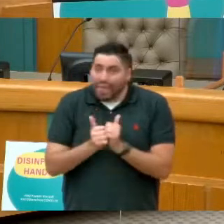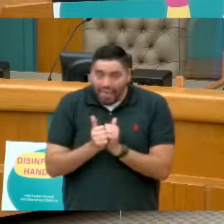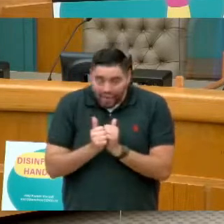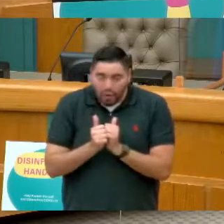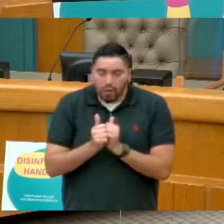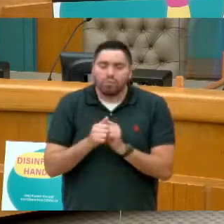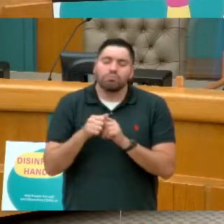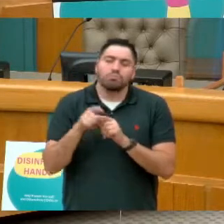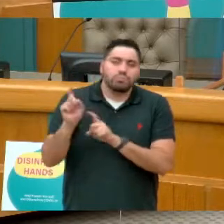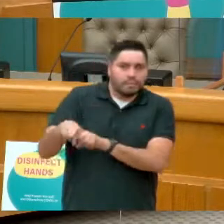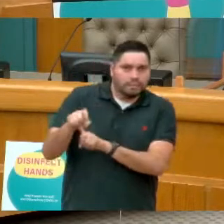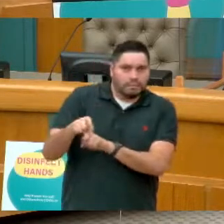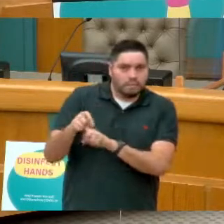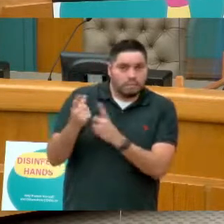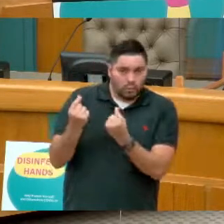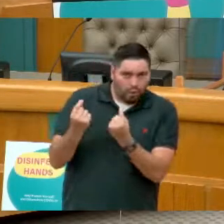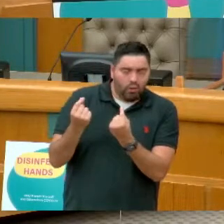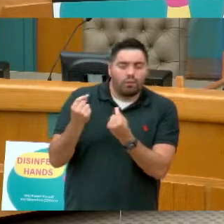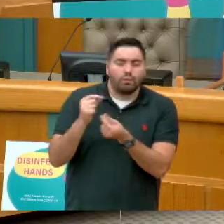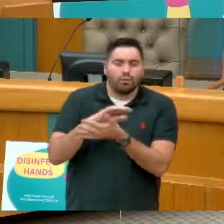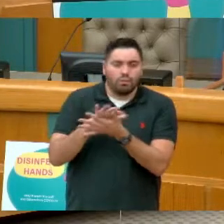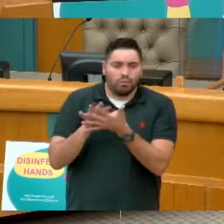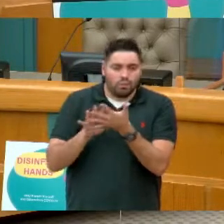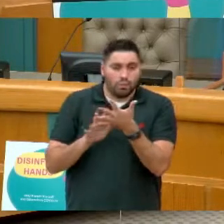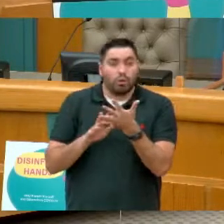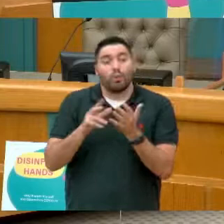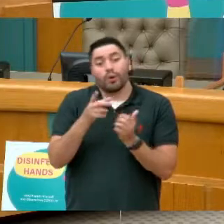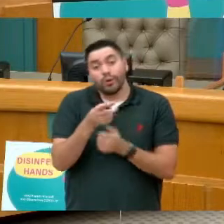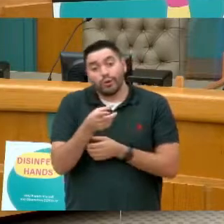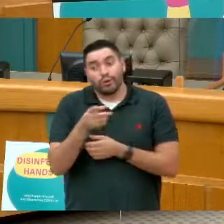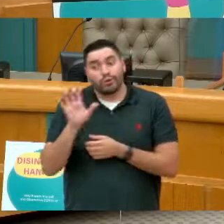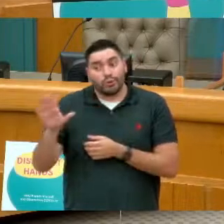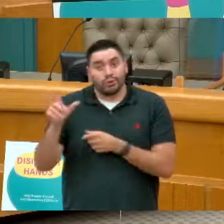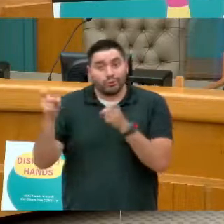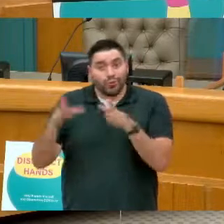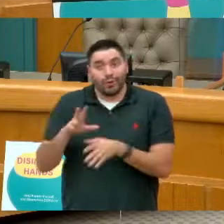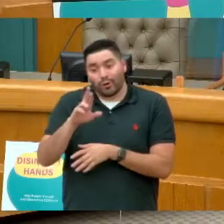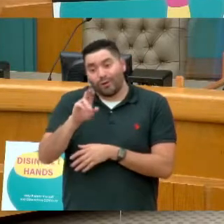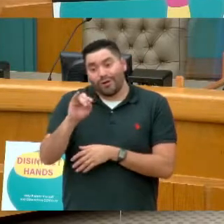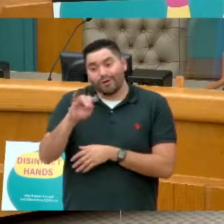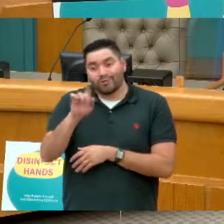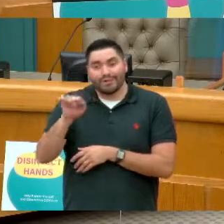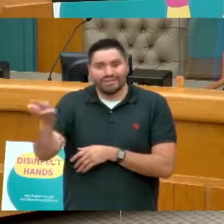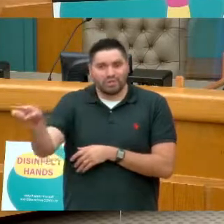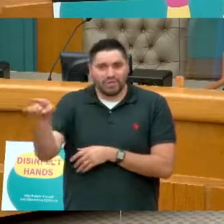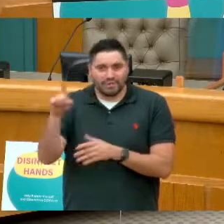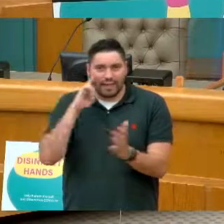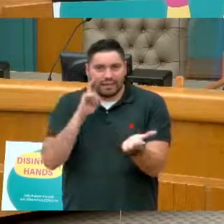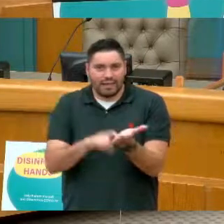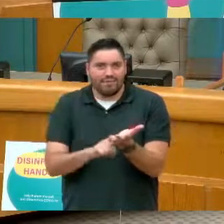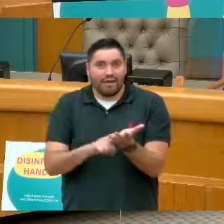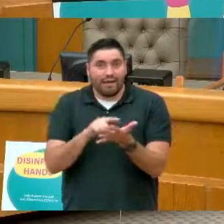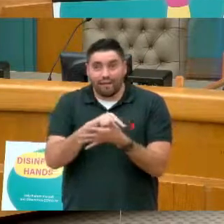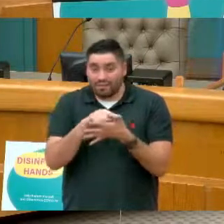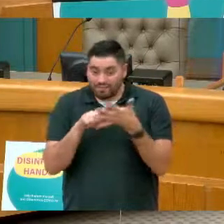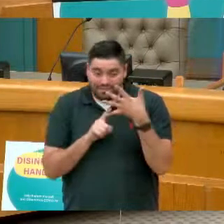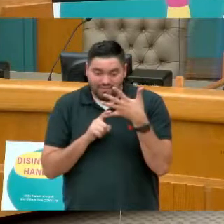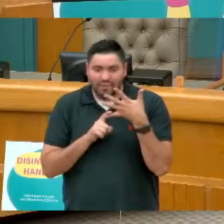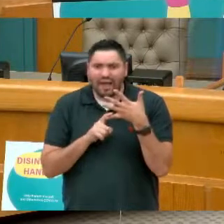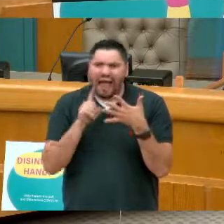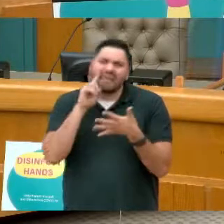been spearheading this campaign while we have been working on other important endeavors like vaccination plans at the same